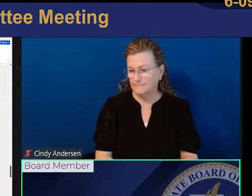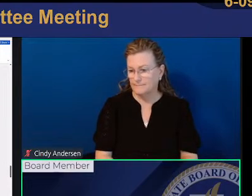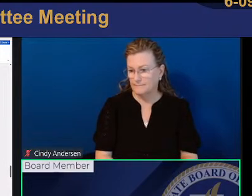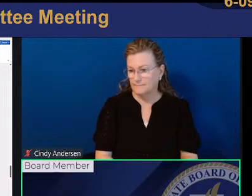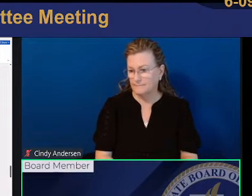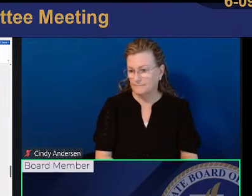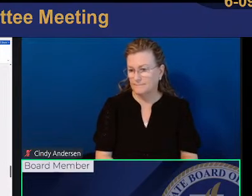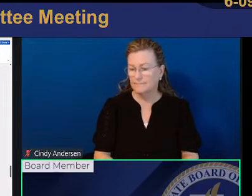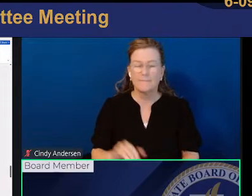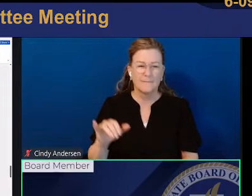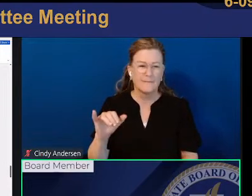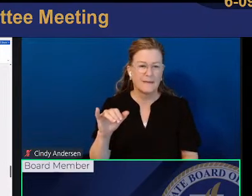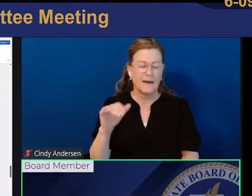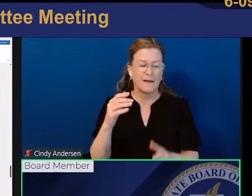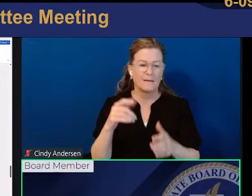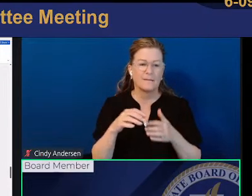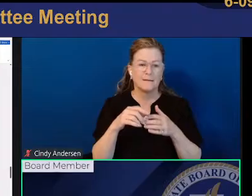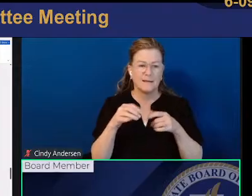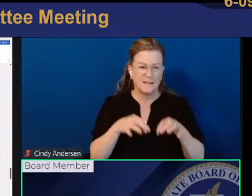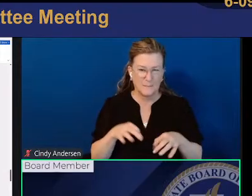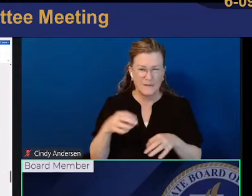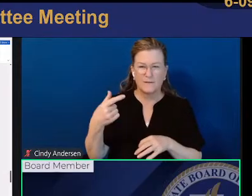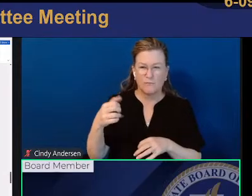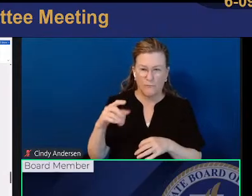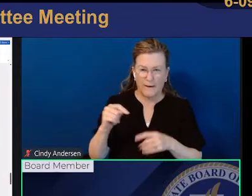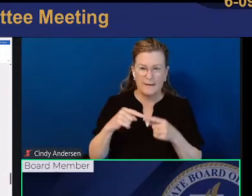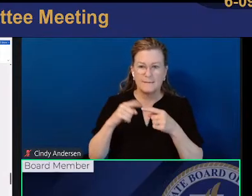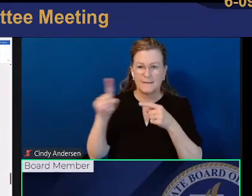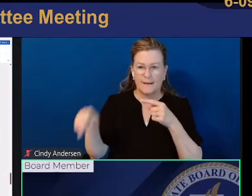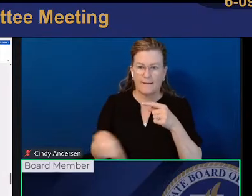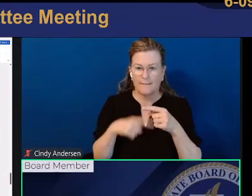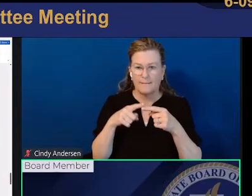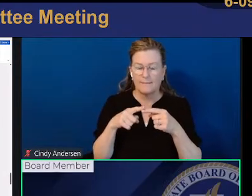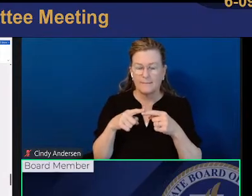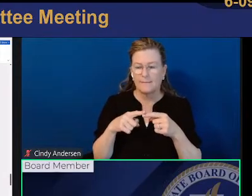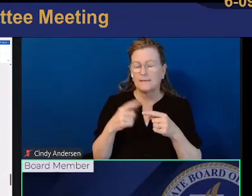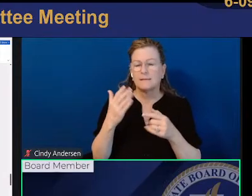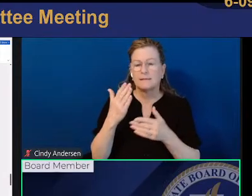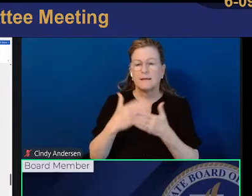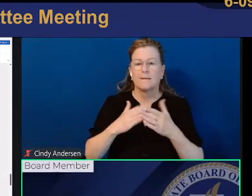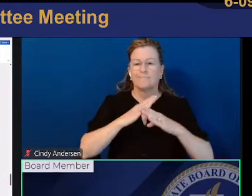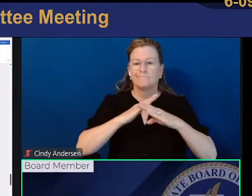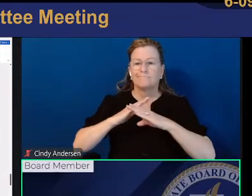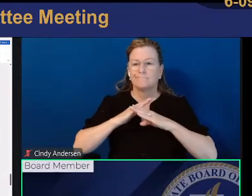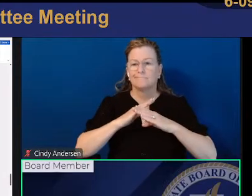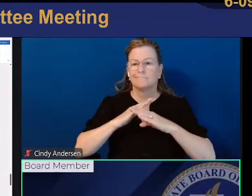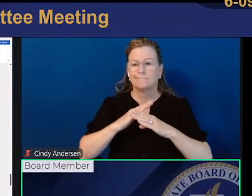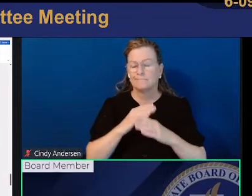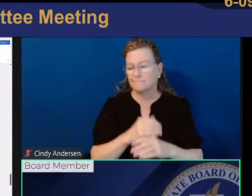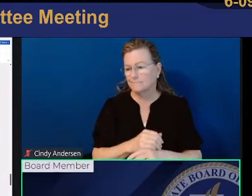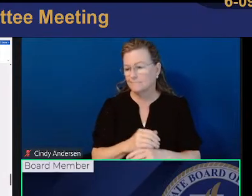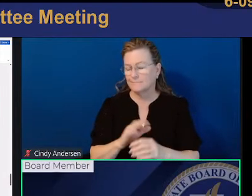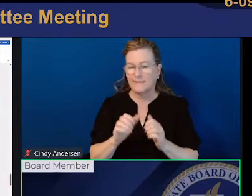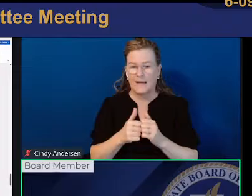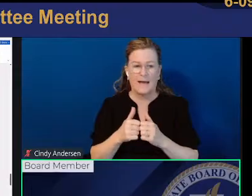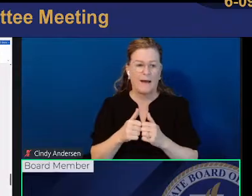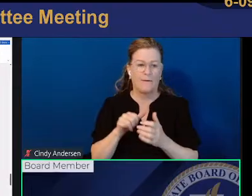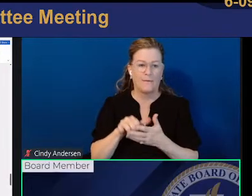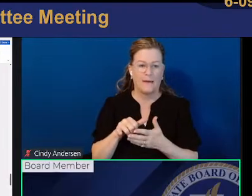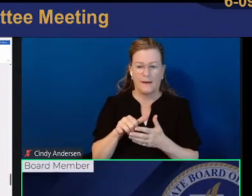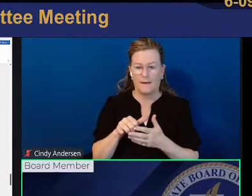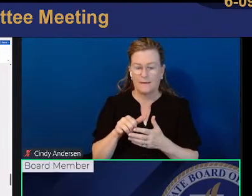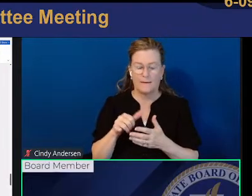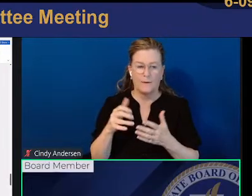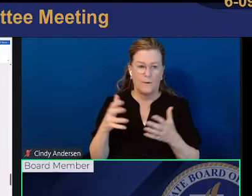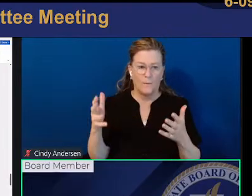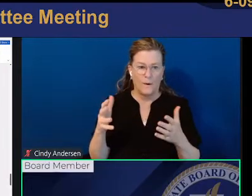And then this walks us through that grant cycle. So there's some guardrails around how it will be, what